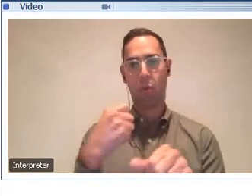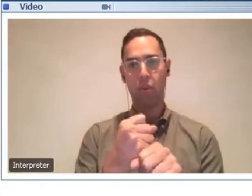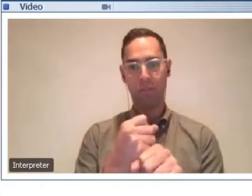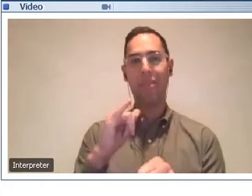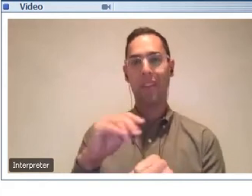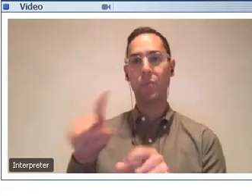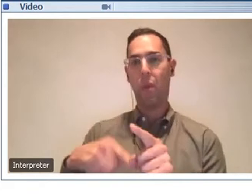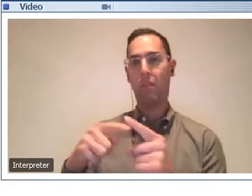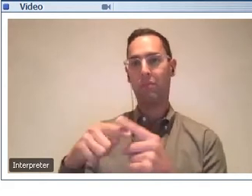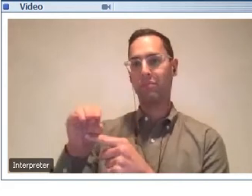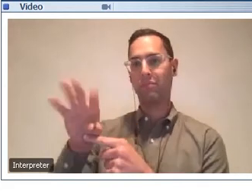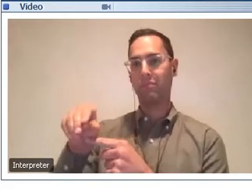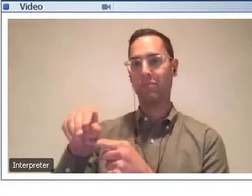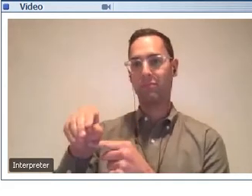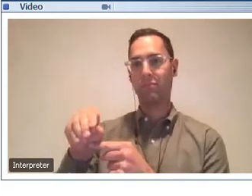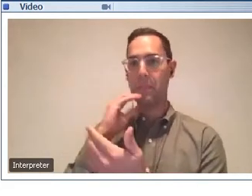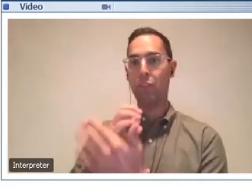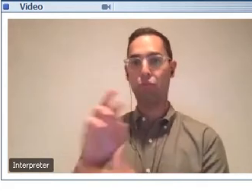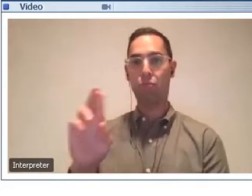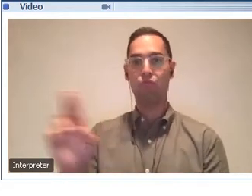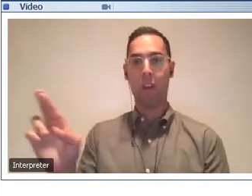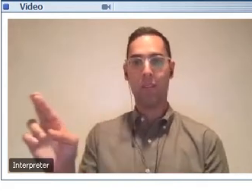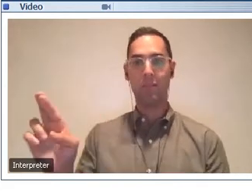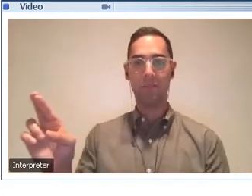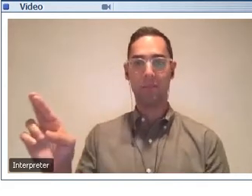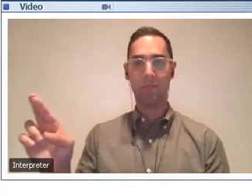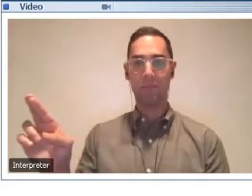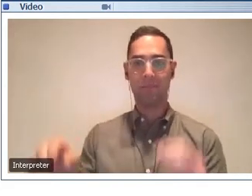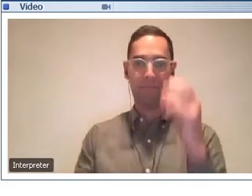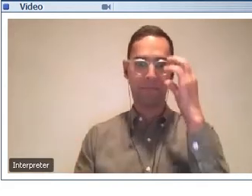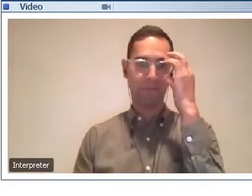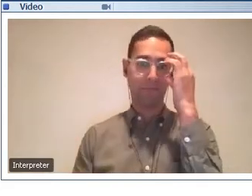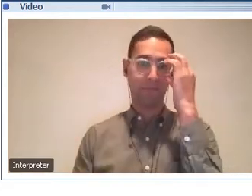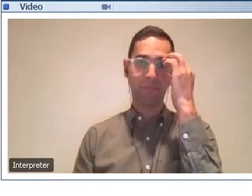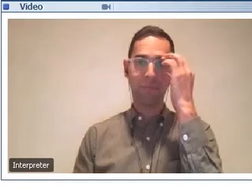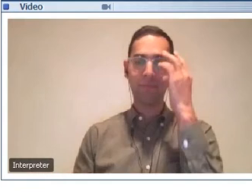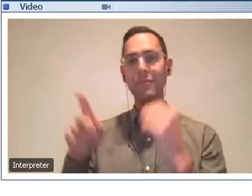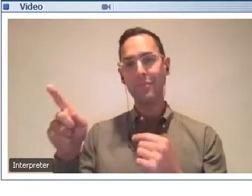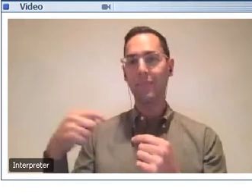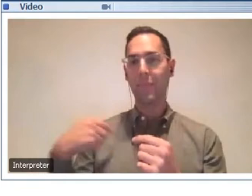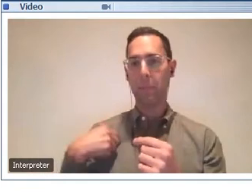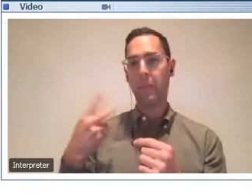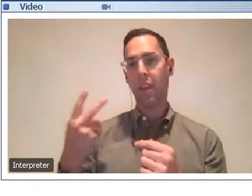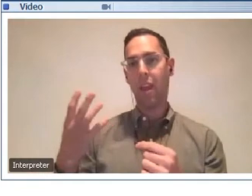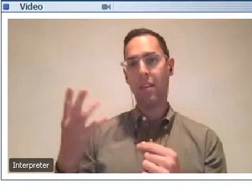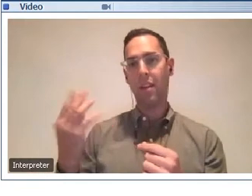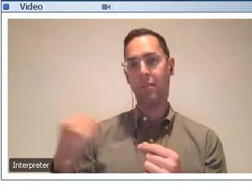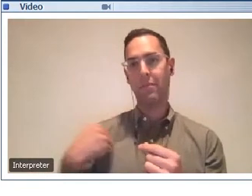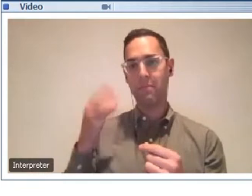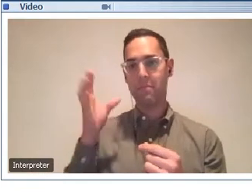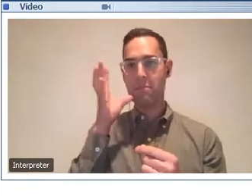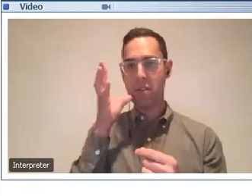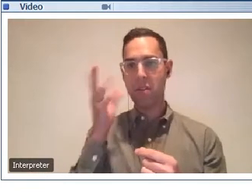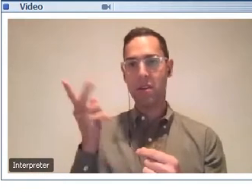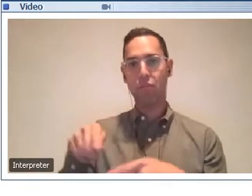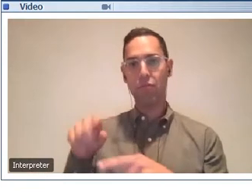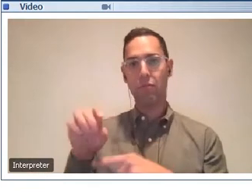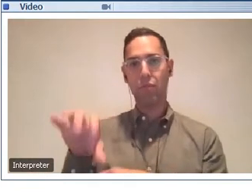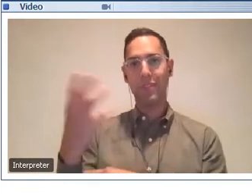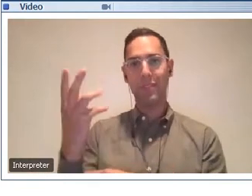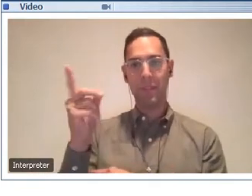And that's my mom and I on Christmas Day. It was the last day that she got out of bed, and it